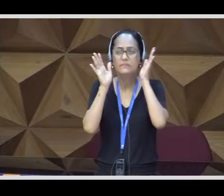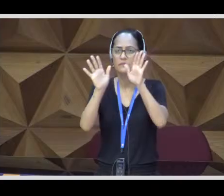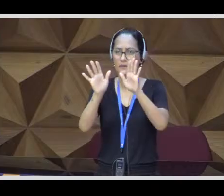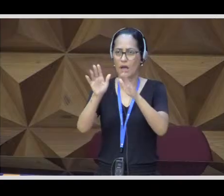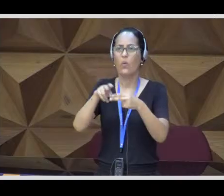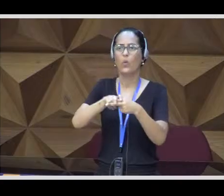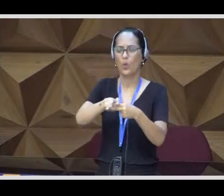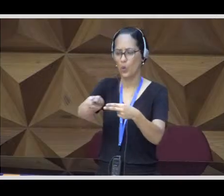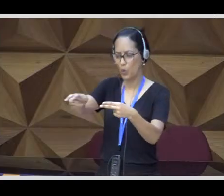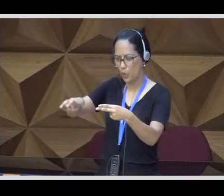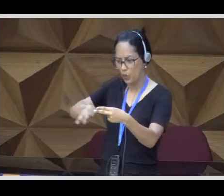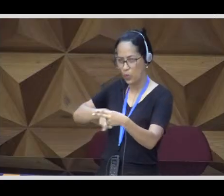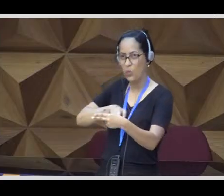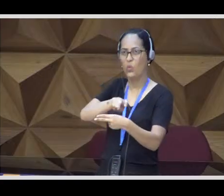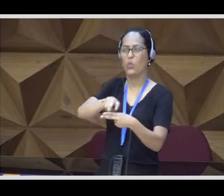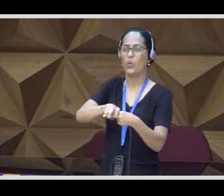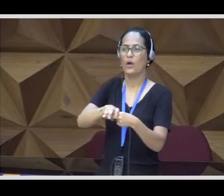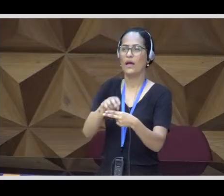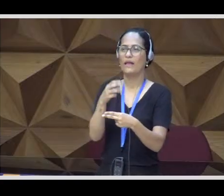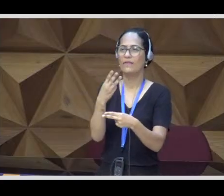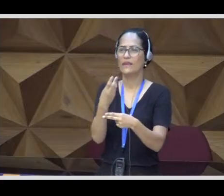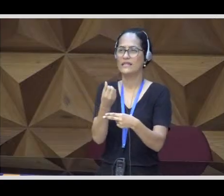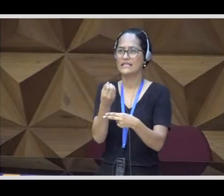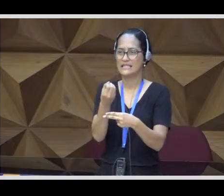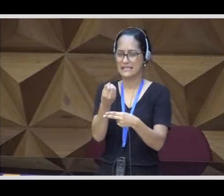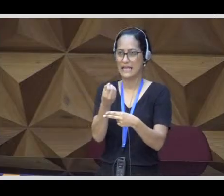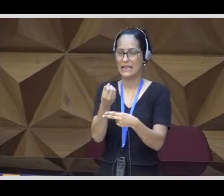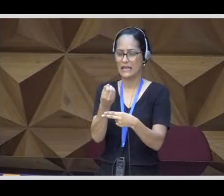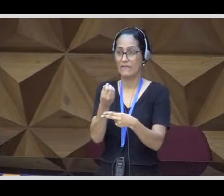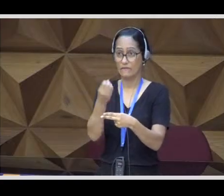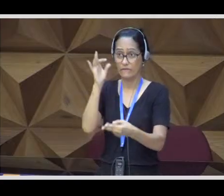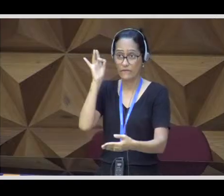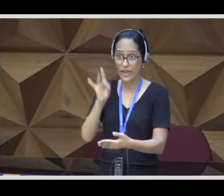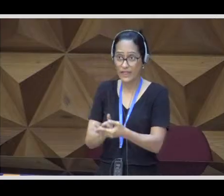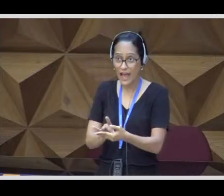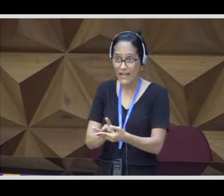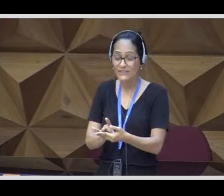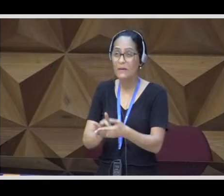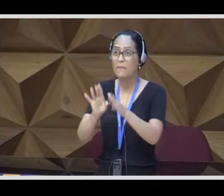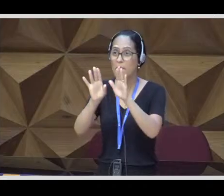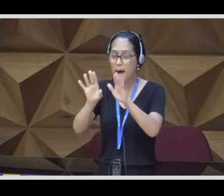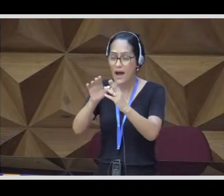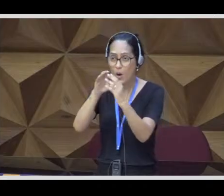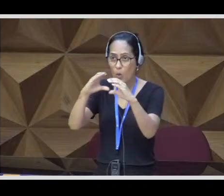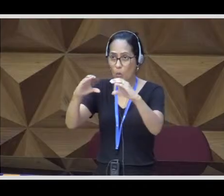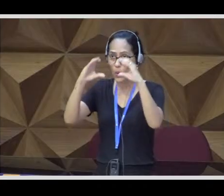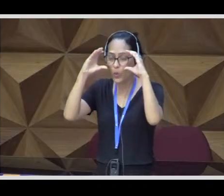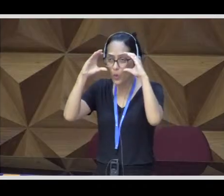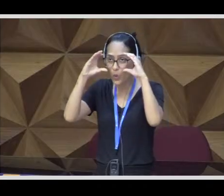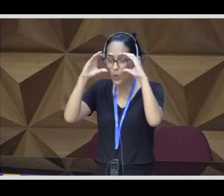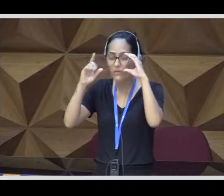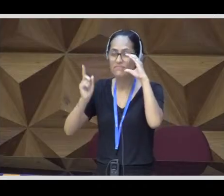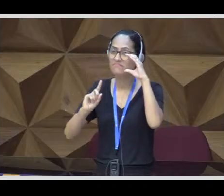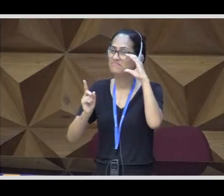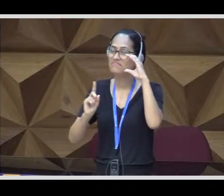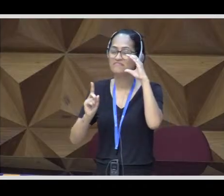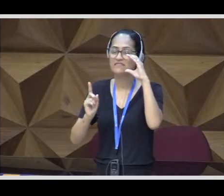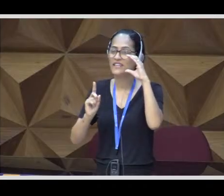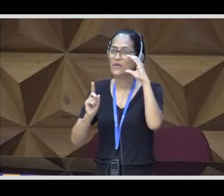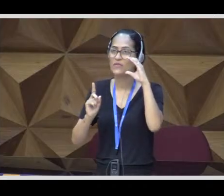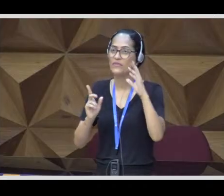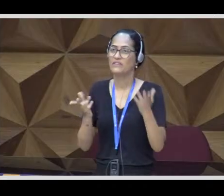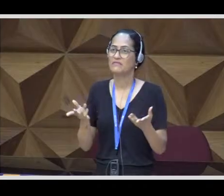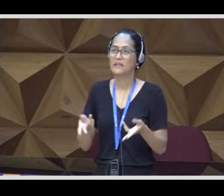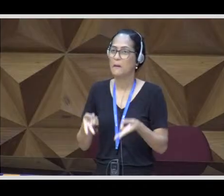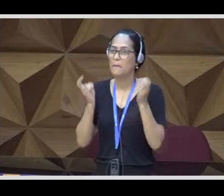visually, but not a 360 turn, obviously, in the car driving along the road. So people couldn't tell. So